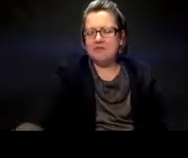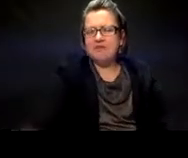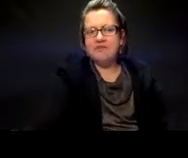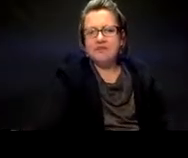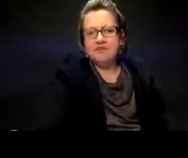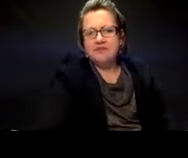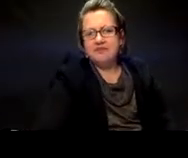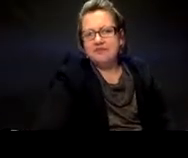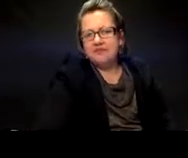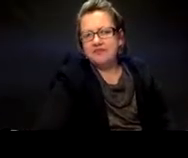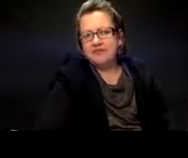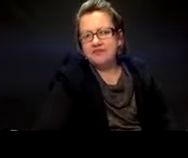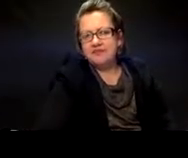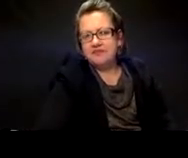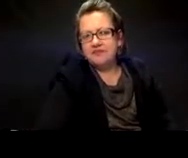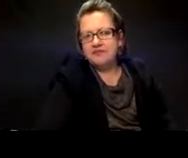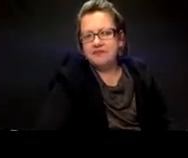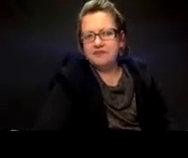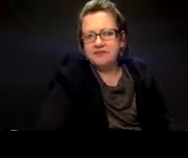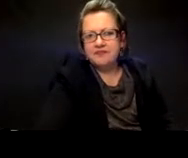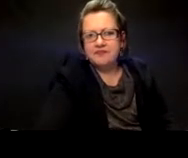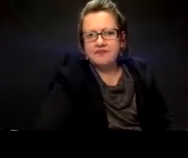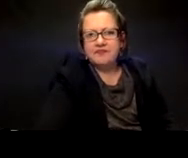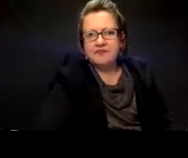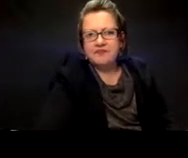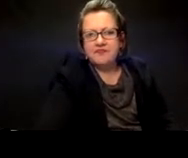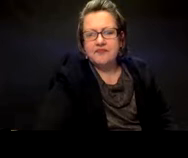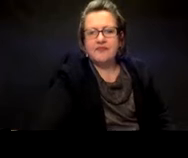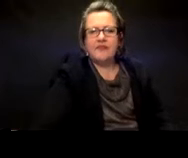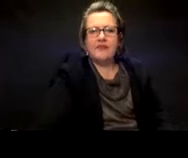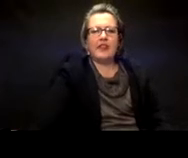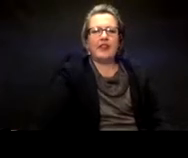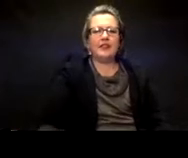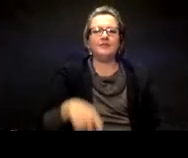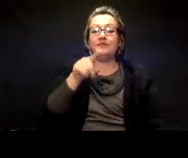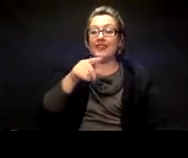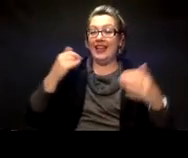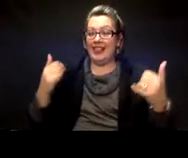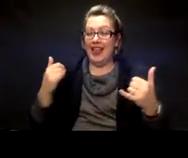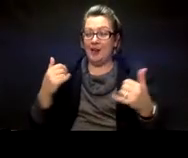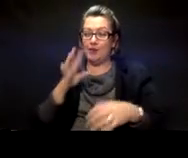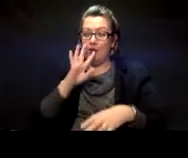They wait until first responders arrive before they hang up.